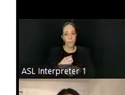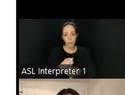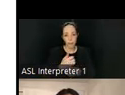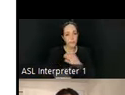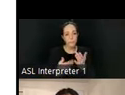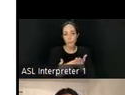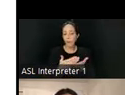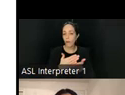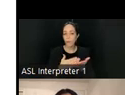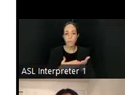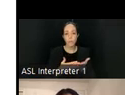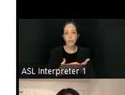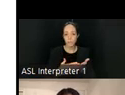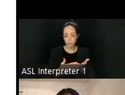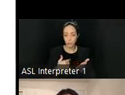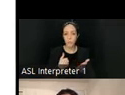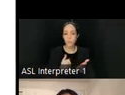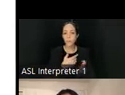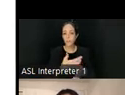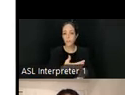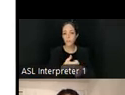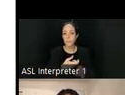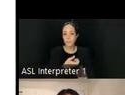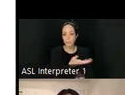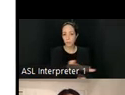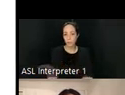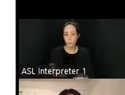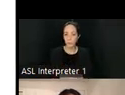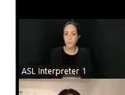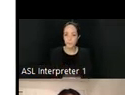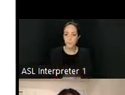we have so far received.